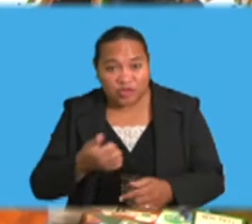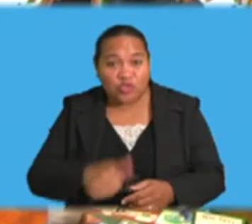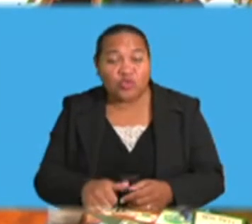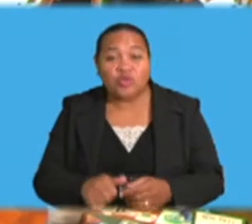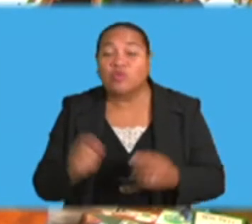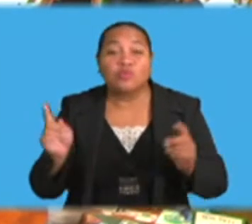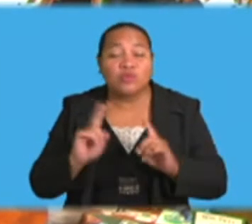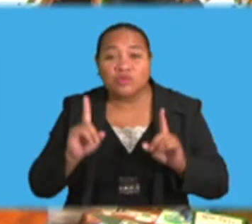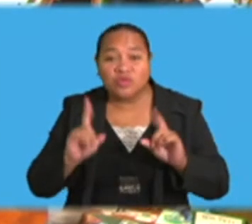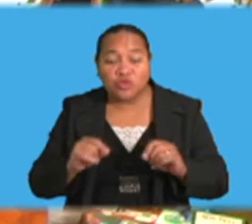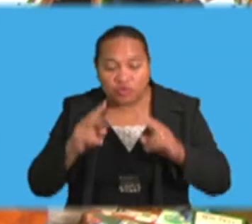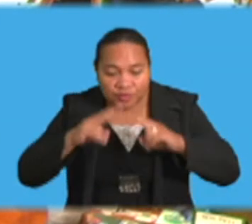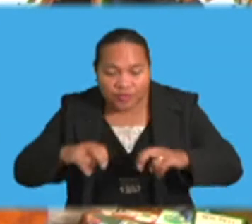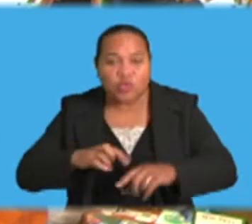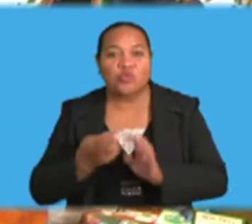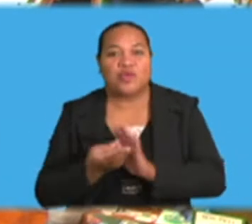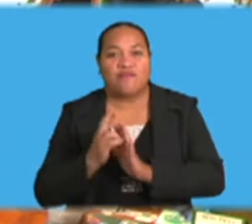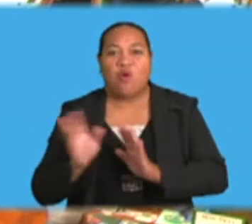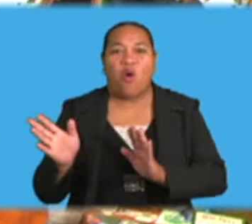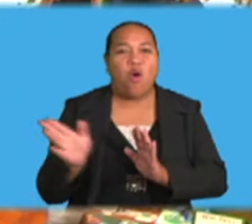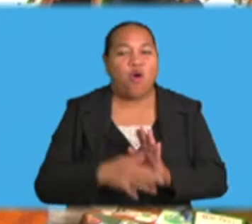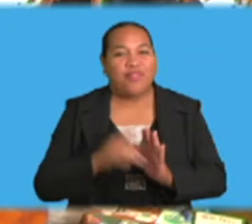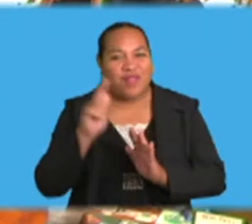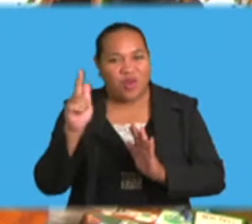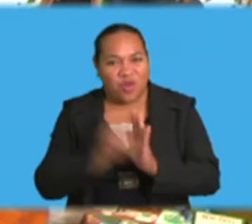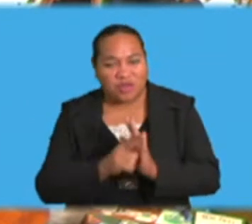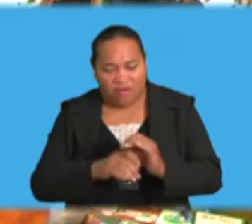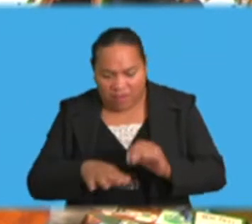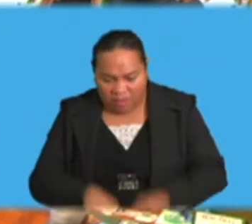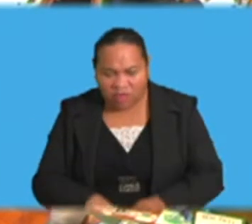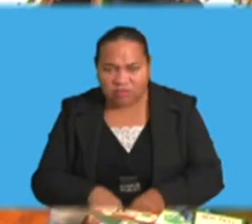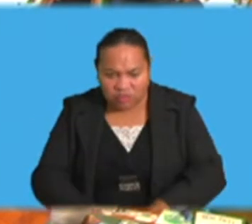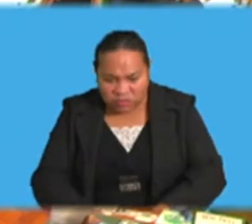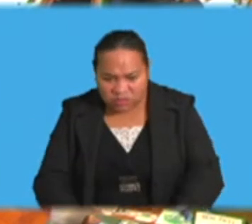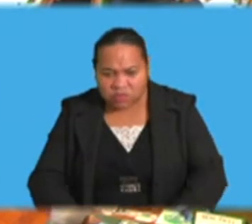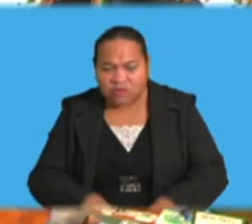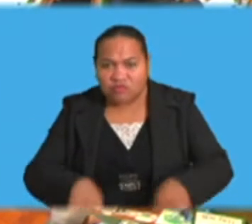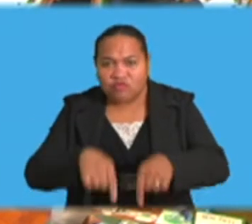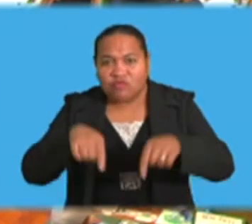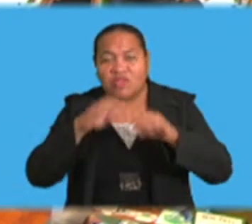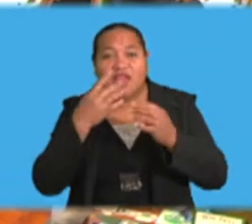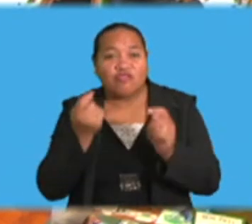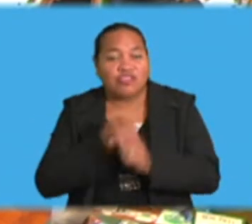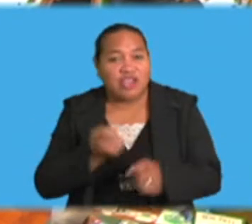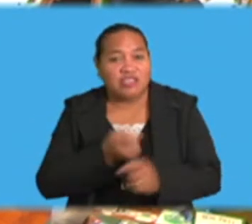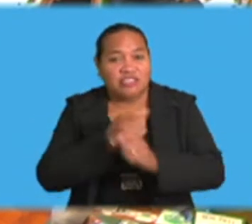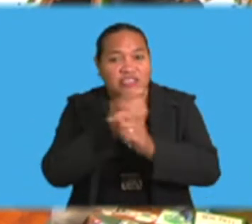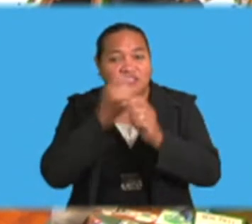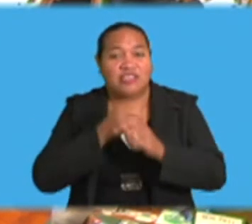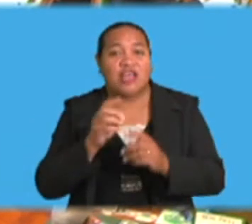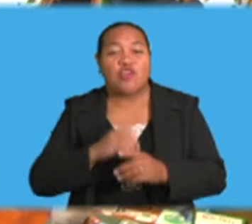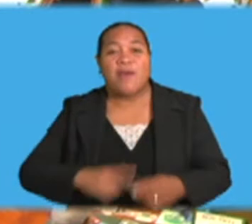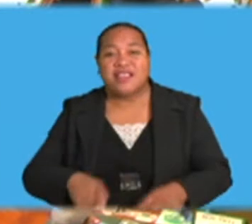to review all laws from the bottom up and adjust the domestic legislation